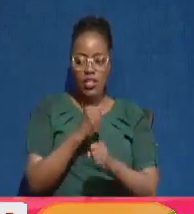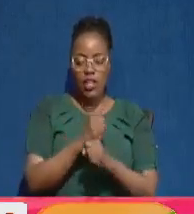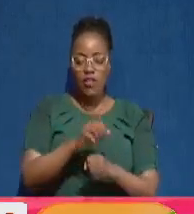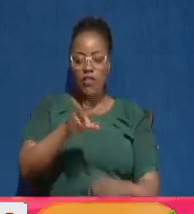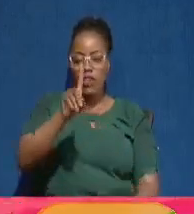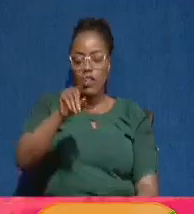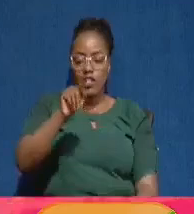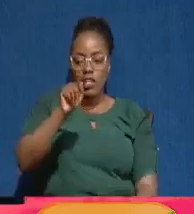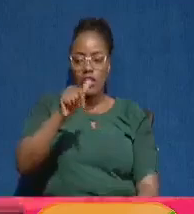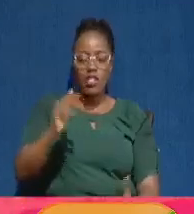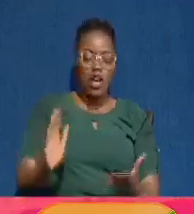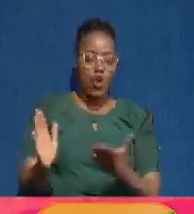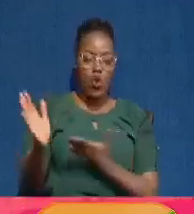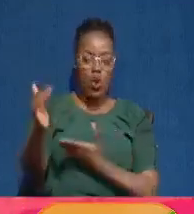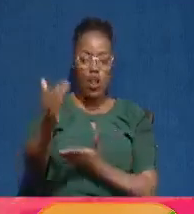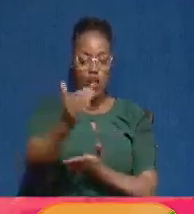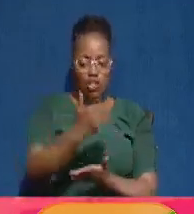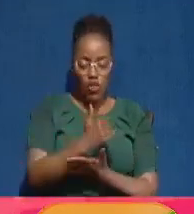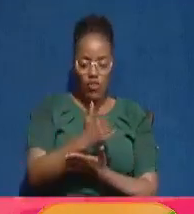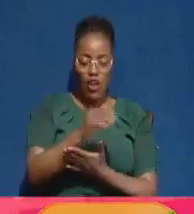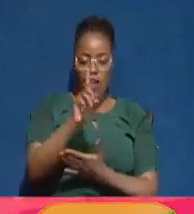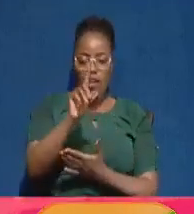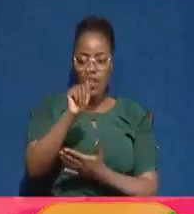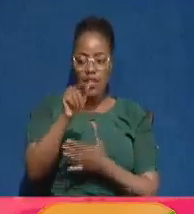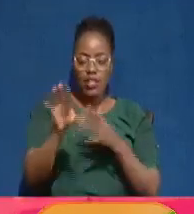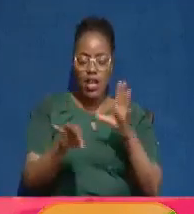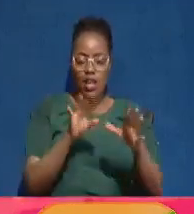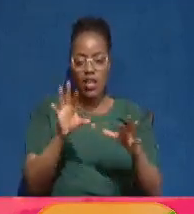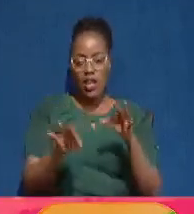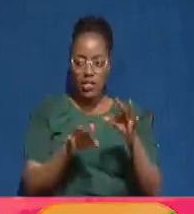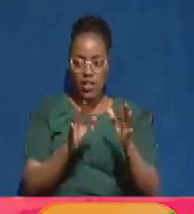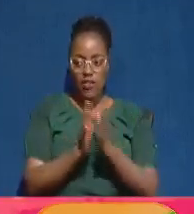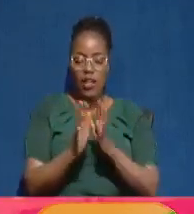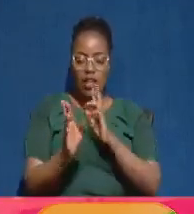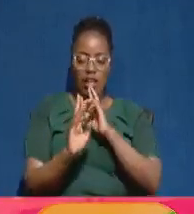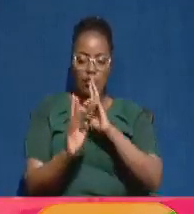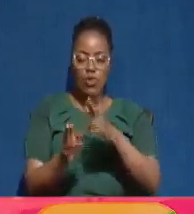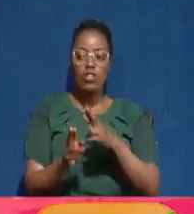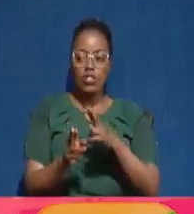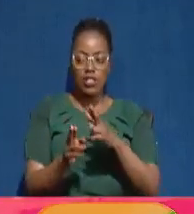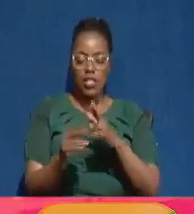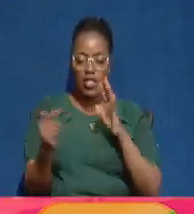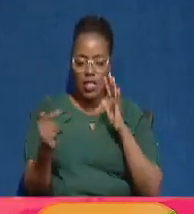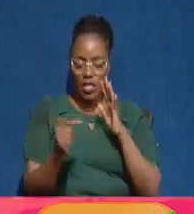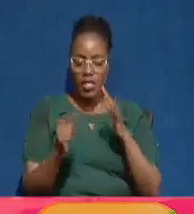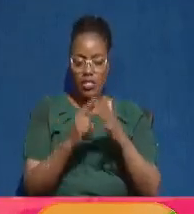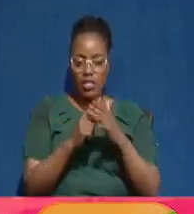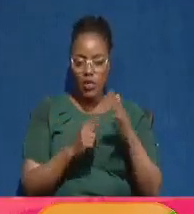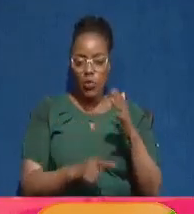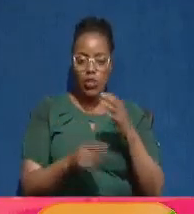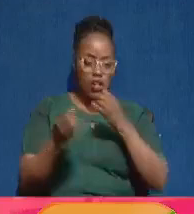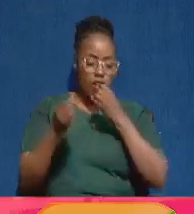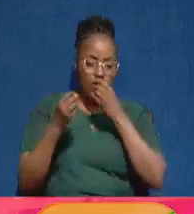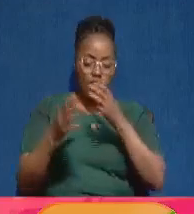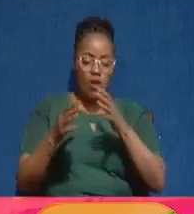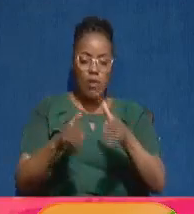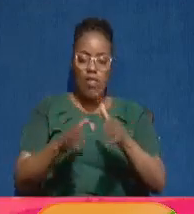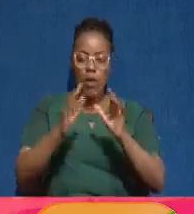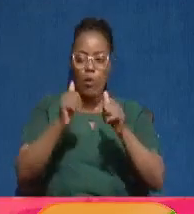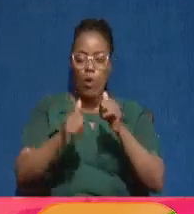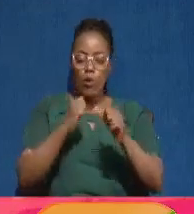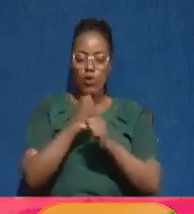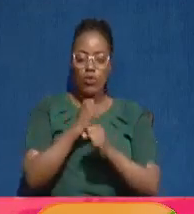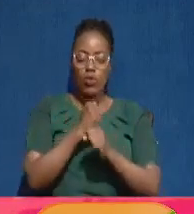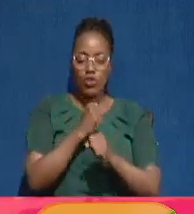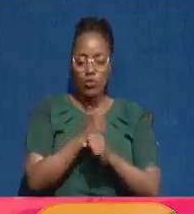collection, data analysis and reporting, is what informs the direction which